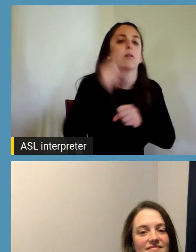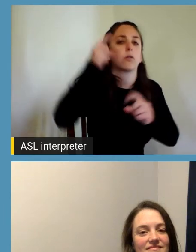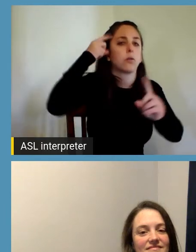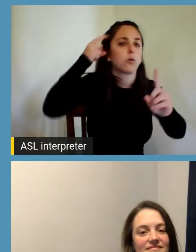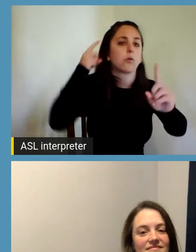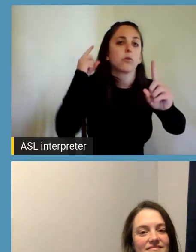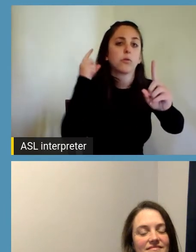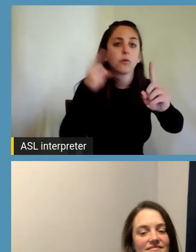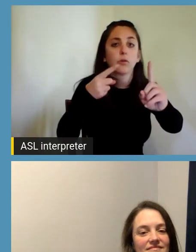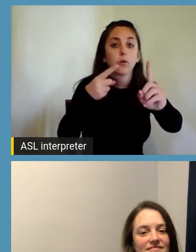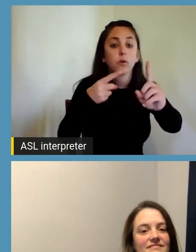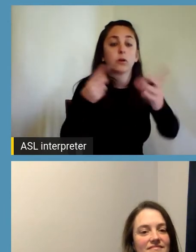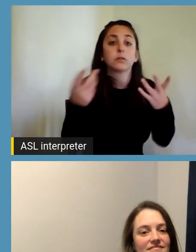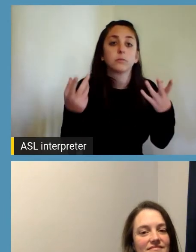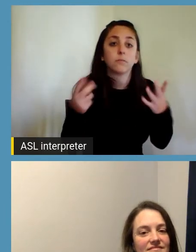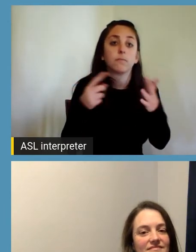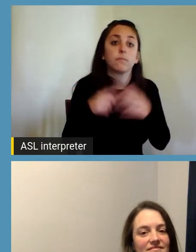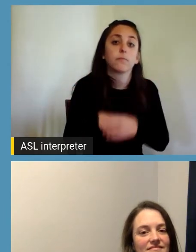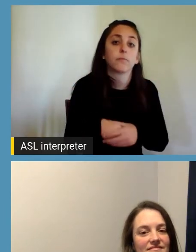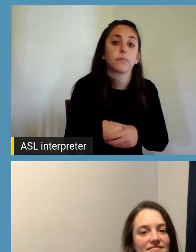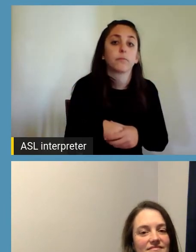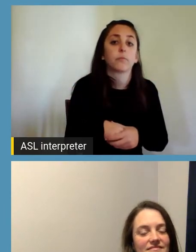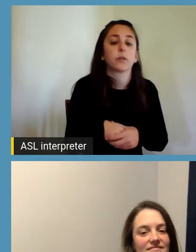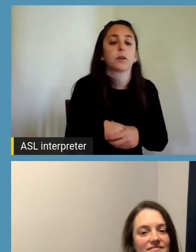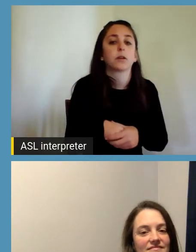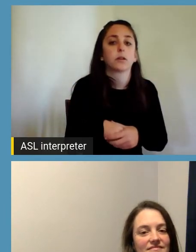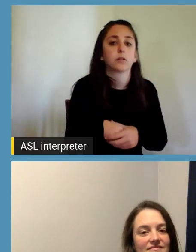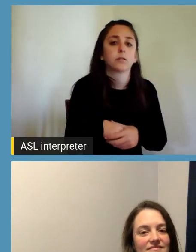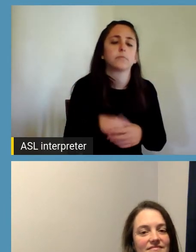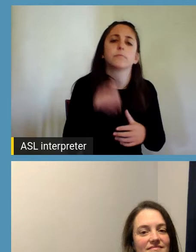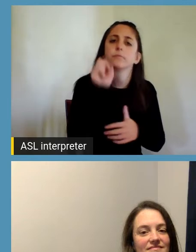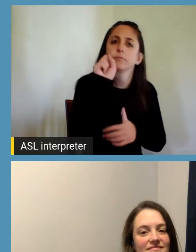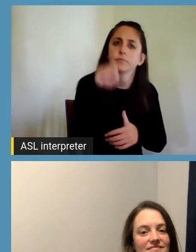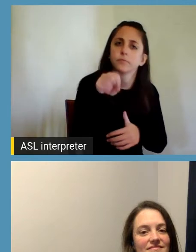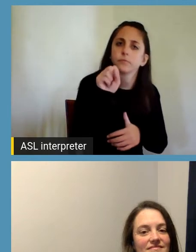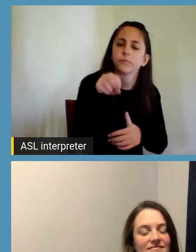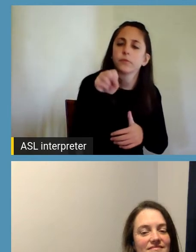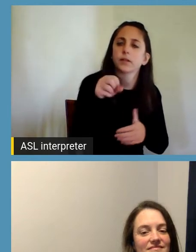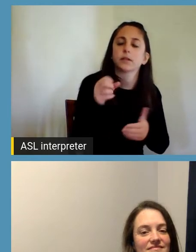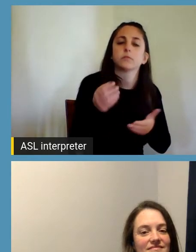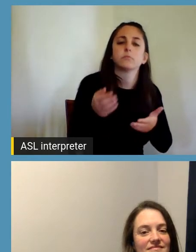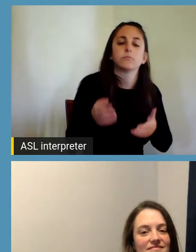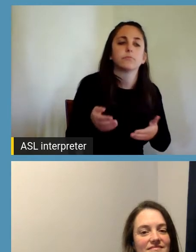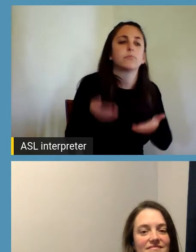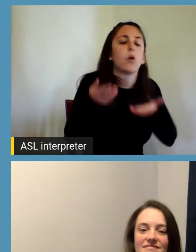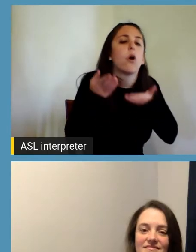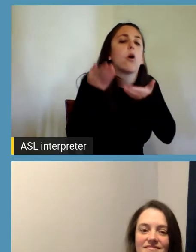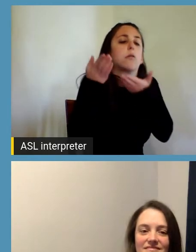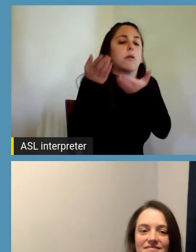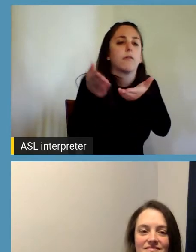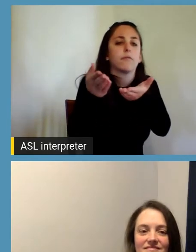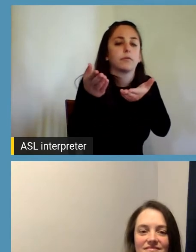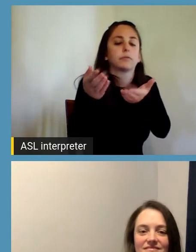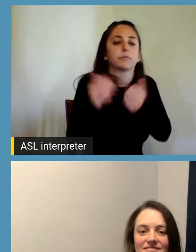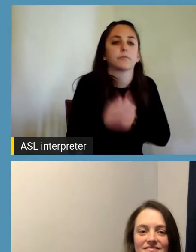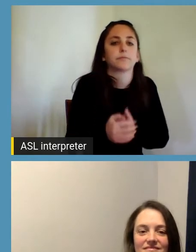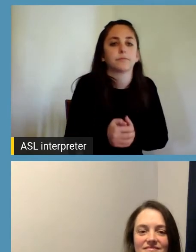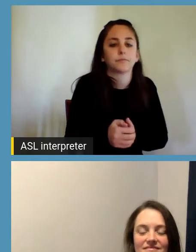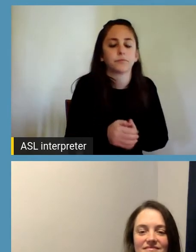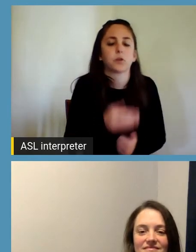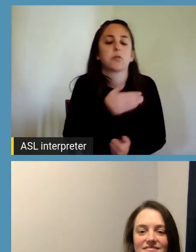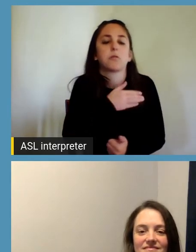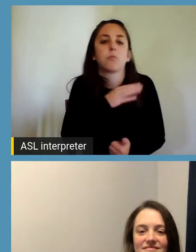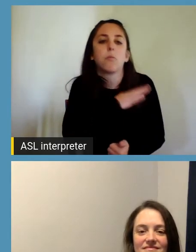digital marketing, for example, I would, yes, present those, like what you're going to